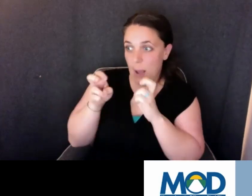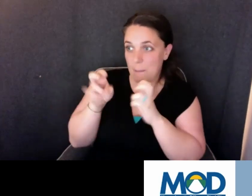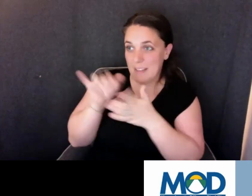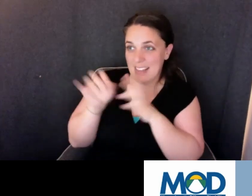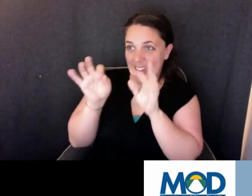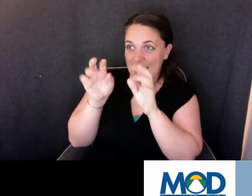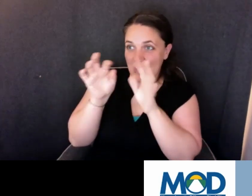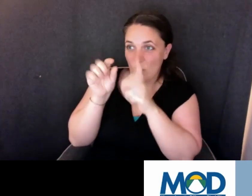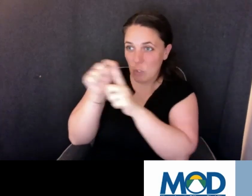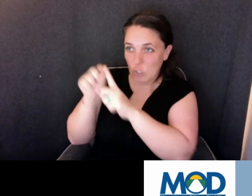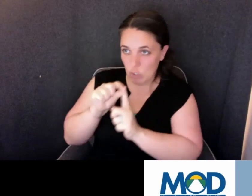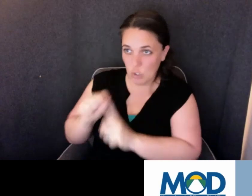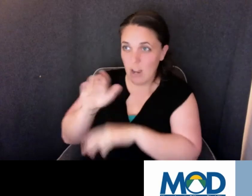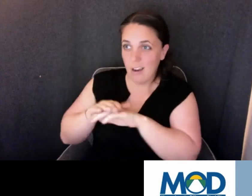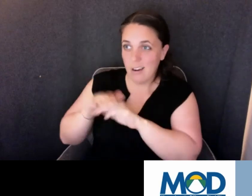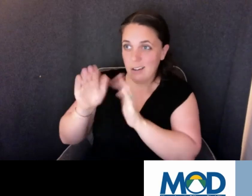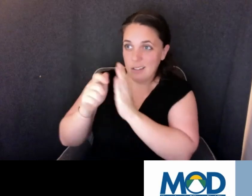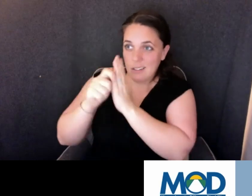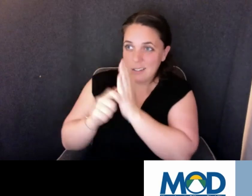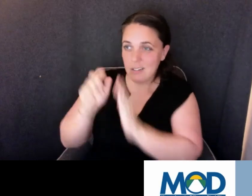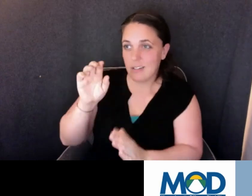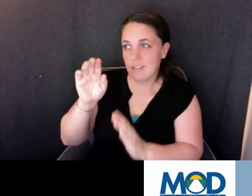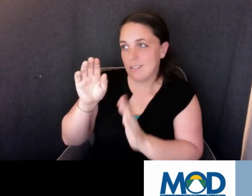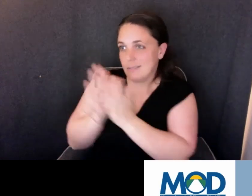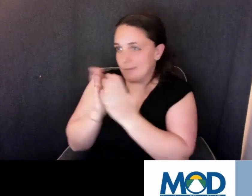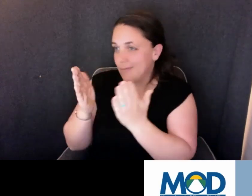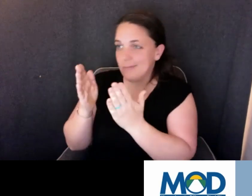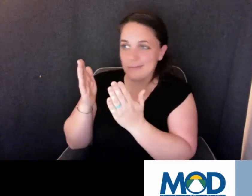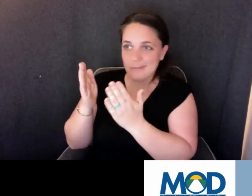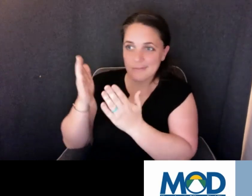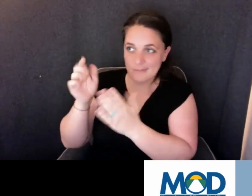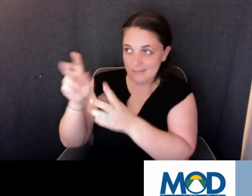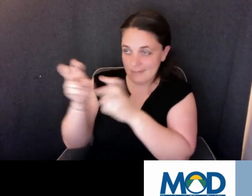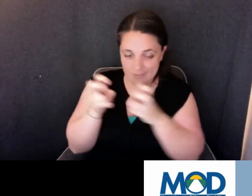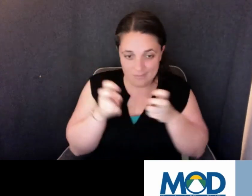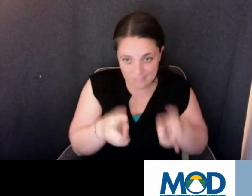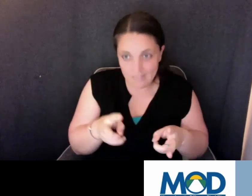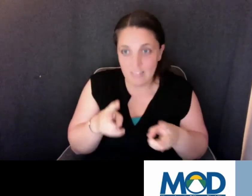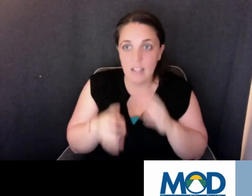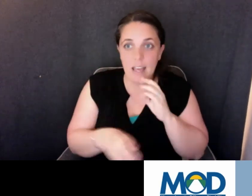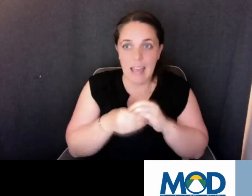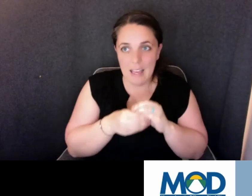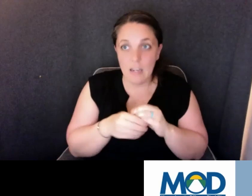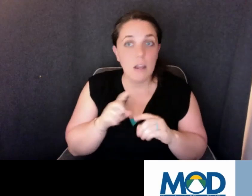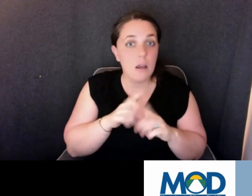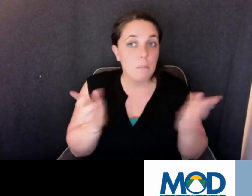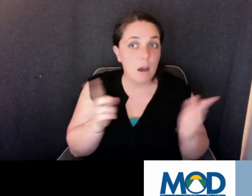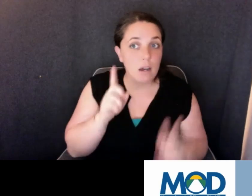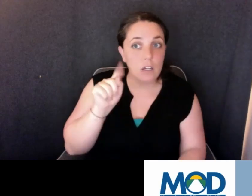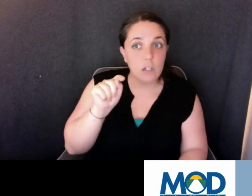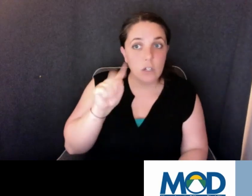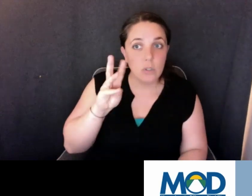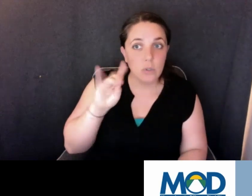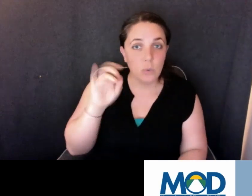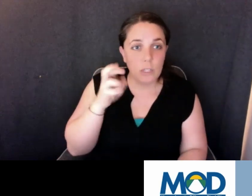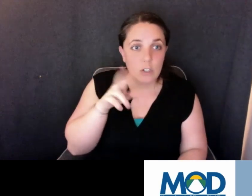caption, or put it as a comment so that folks can access it. But if you're using Twitter, instead of